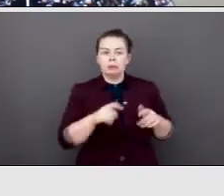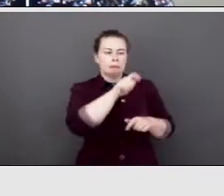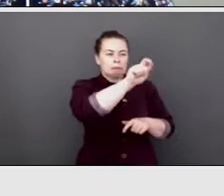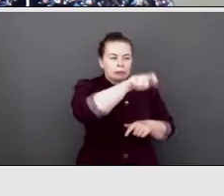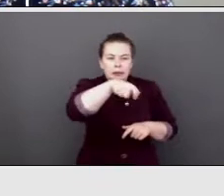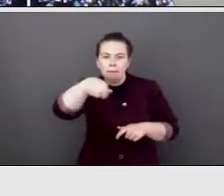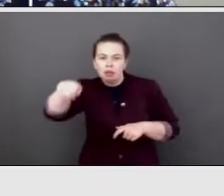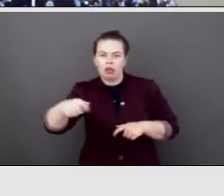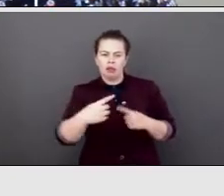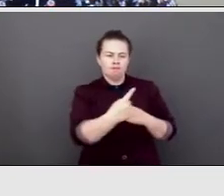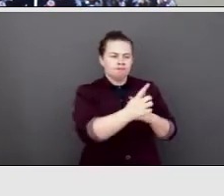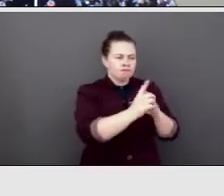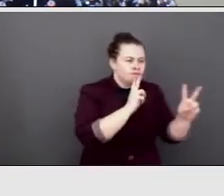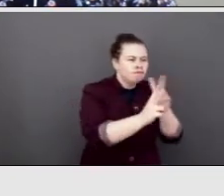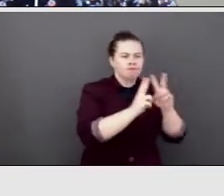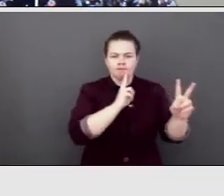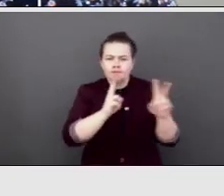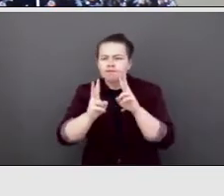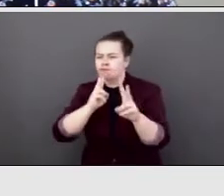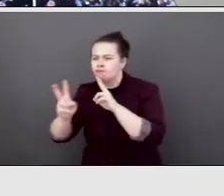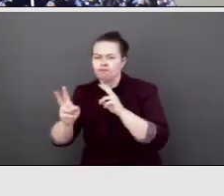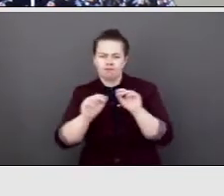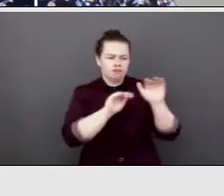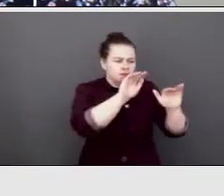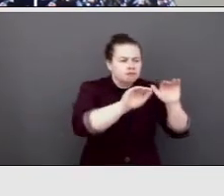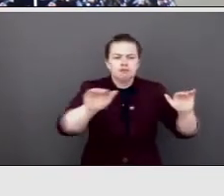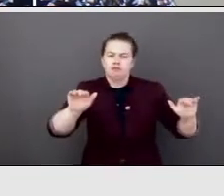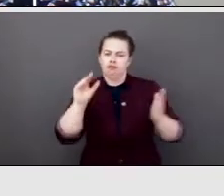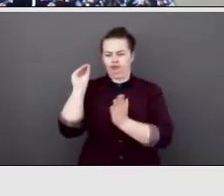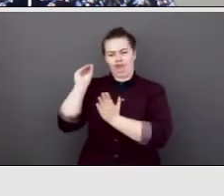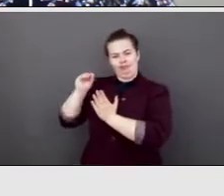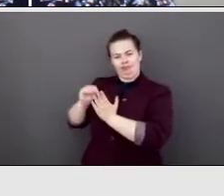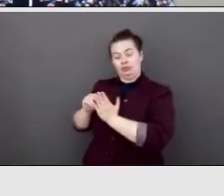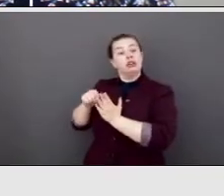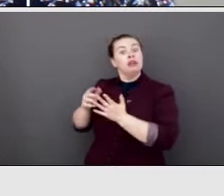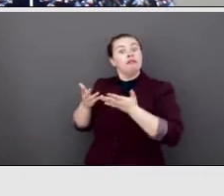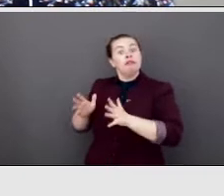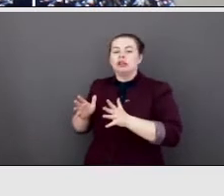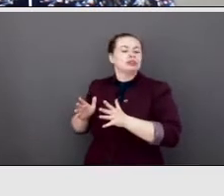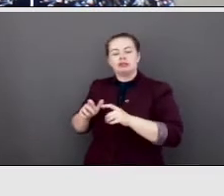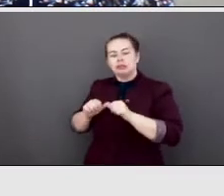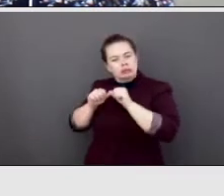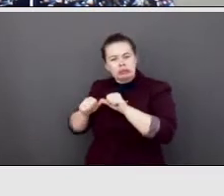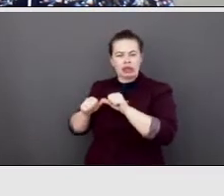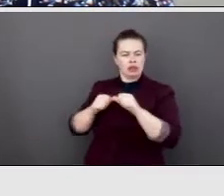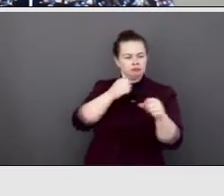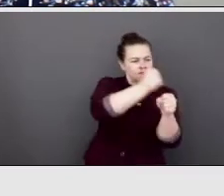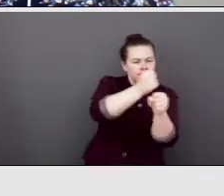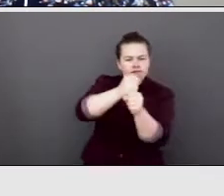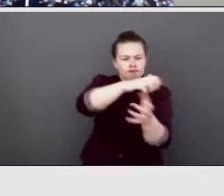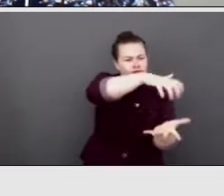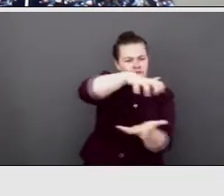in healthcare provision. And at the moment, the Conops is still evolving and it will be guiding the platform